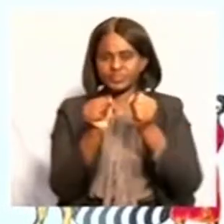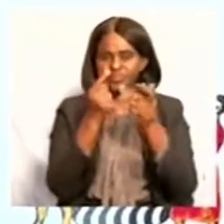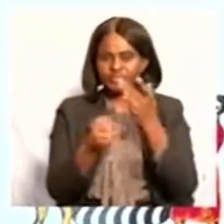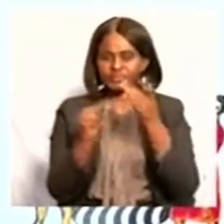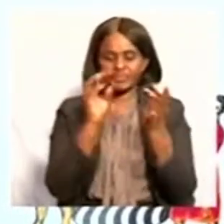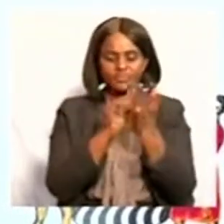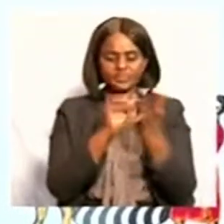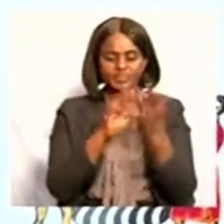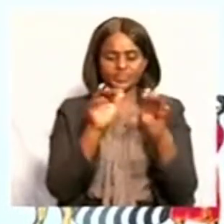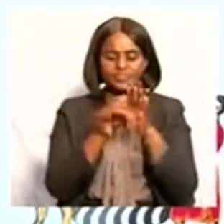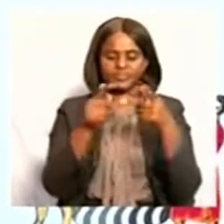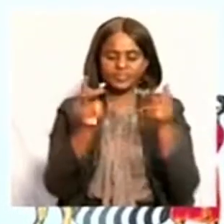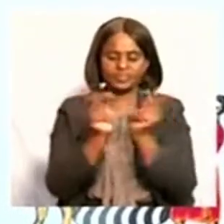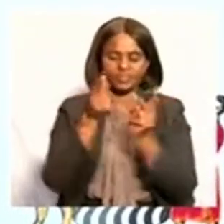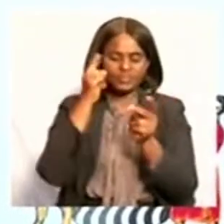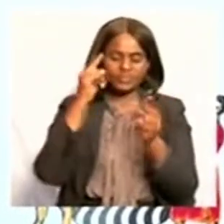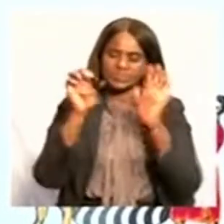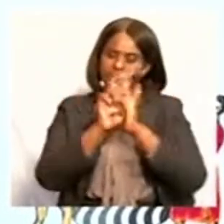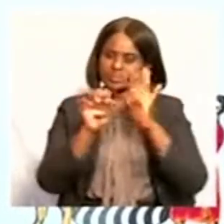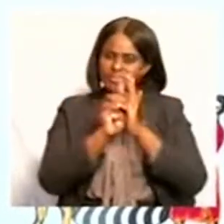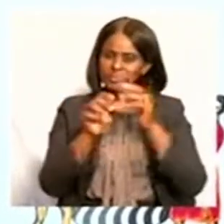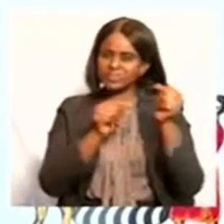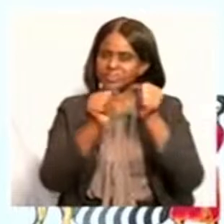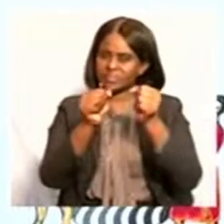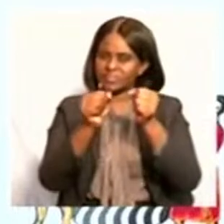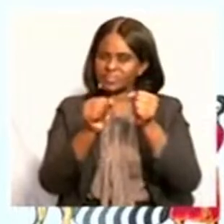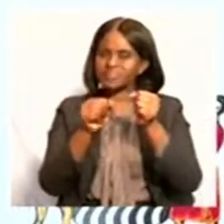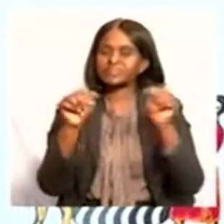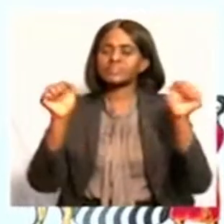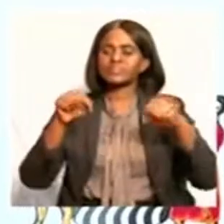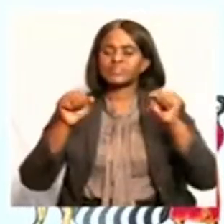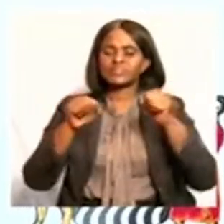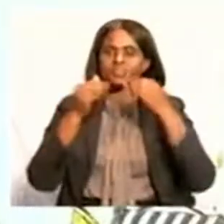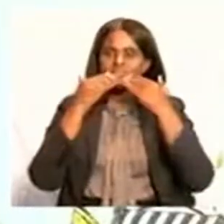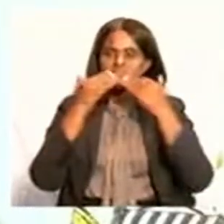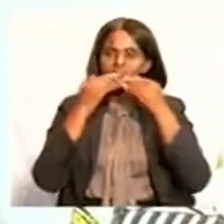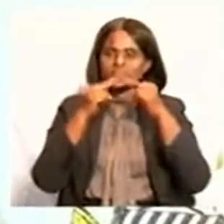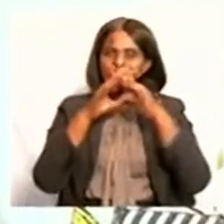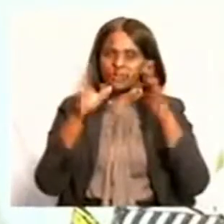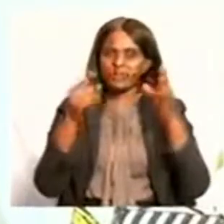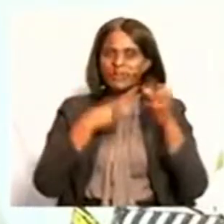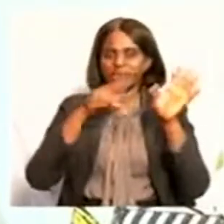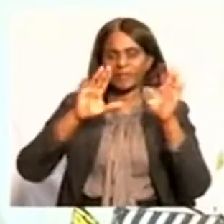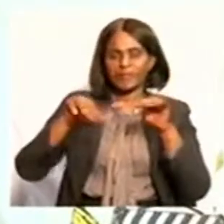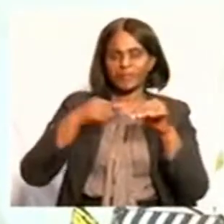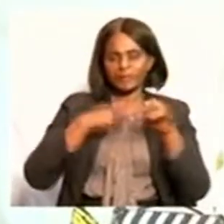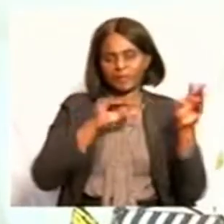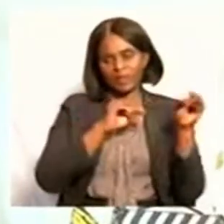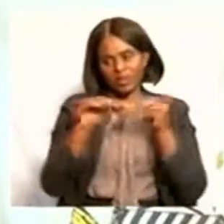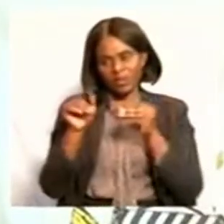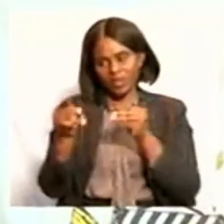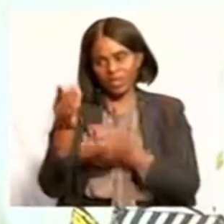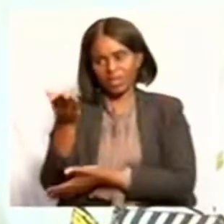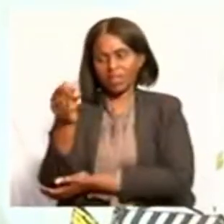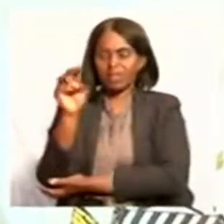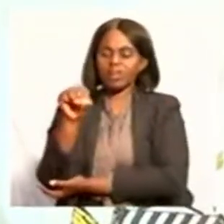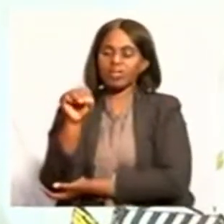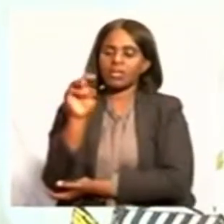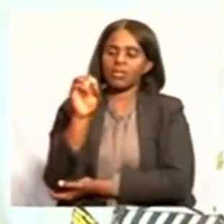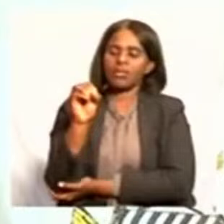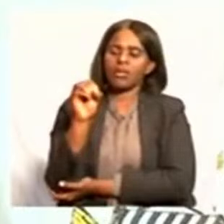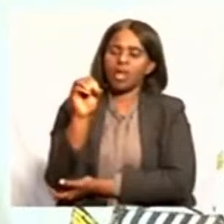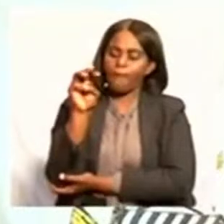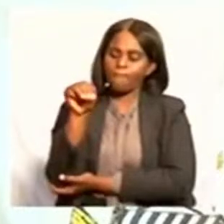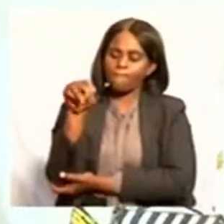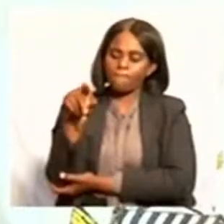are in place, for example, the automated systems. Yeah. Okay, thank you. I'll leave you for a while and move to Mr. Mpofu. Maybe we'll talk